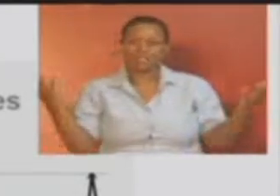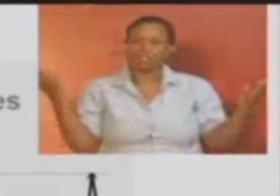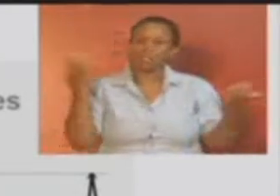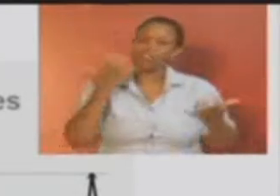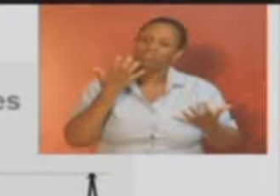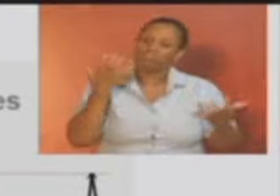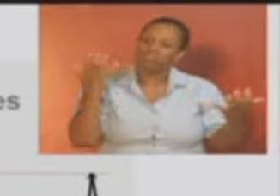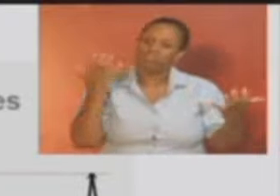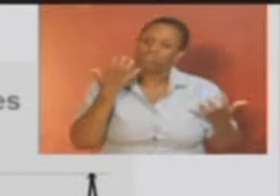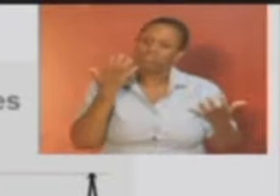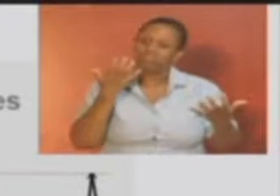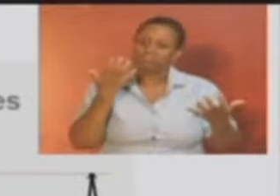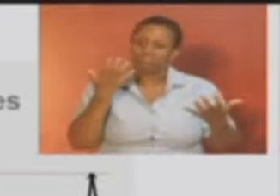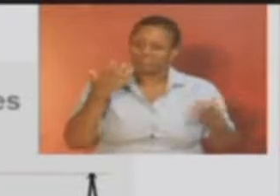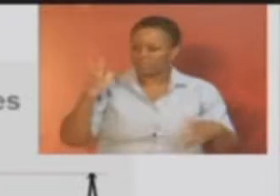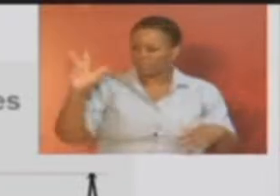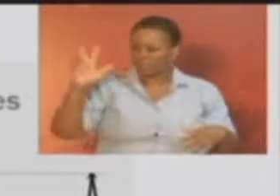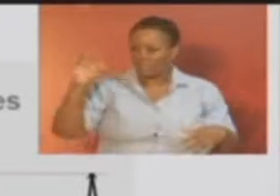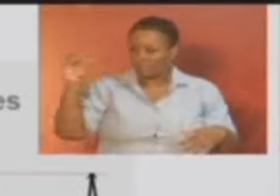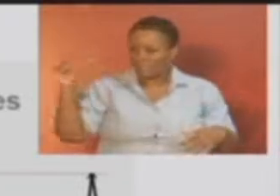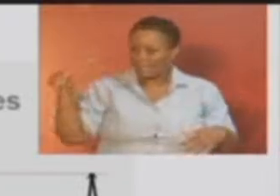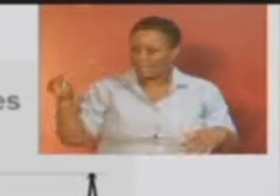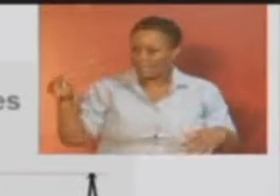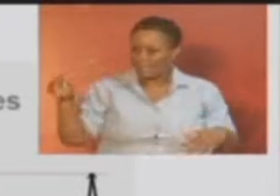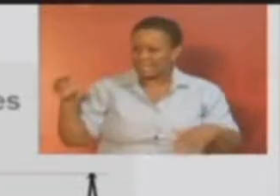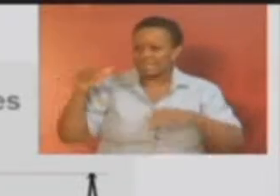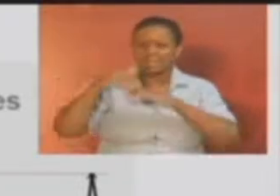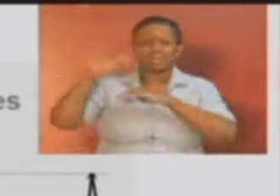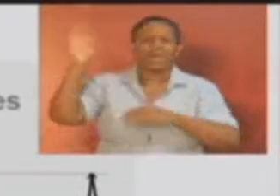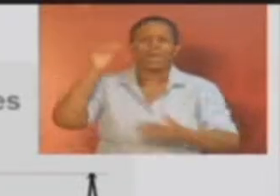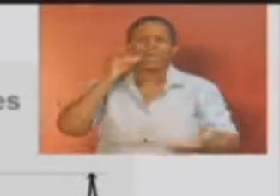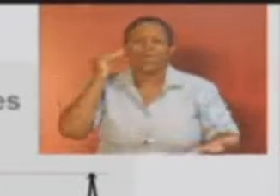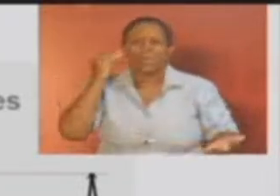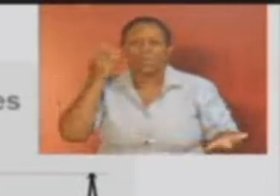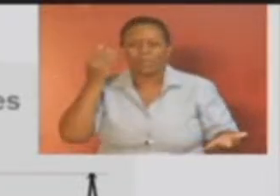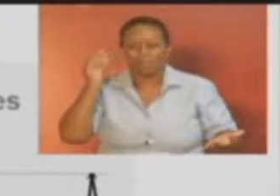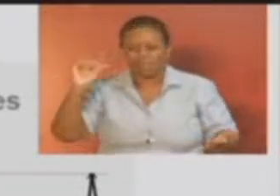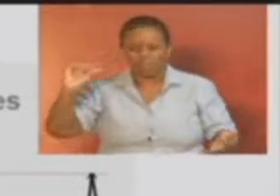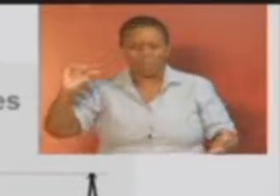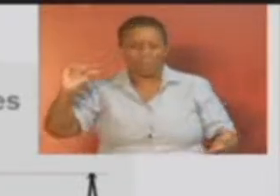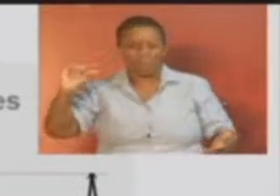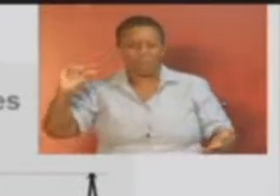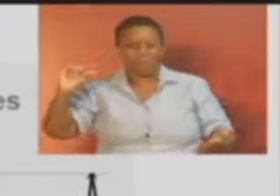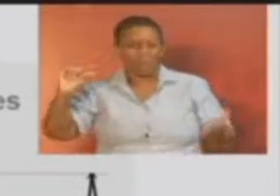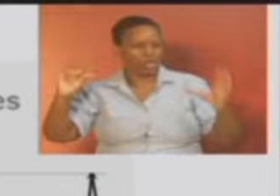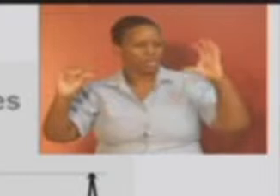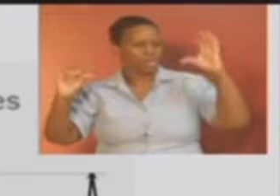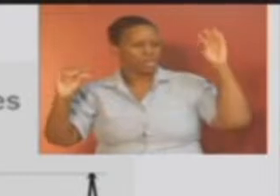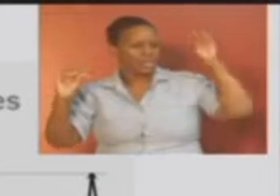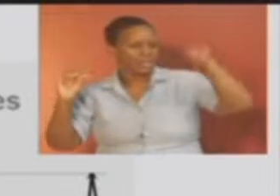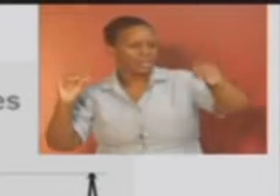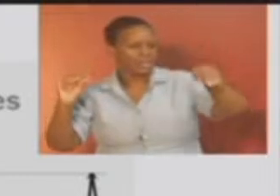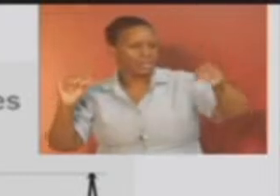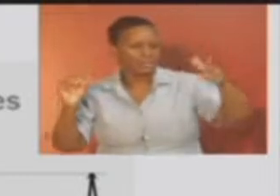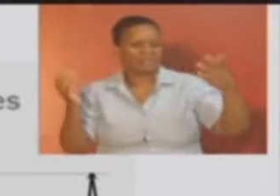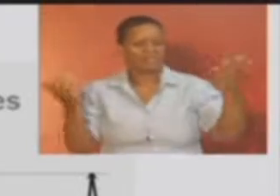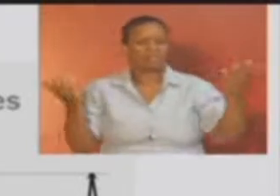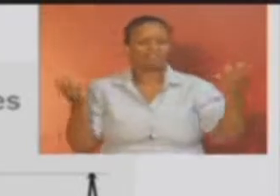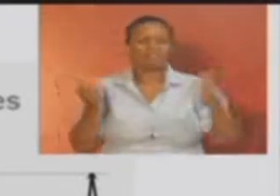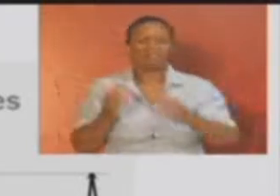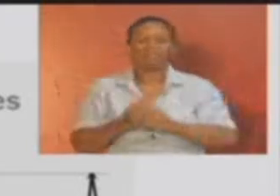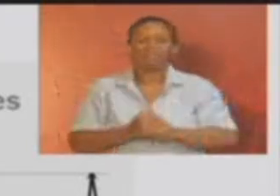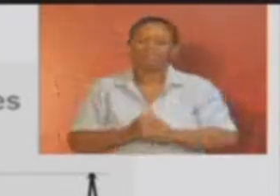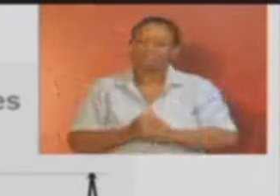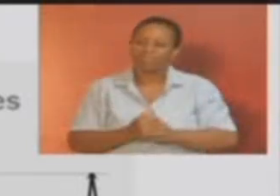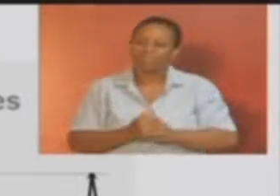discharge. So we are now moving towards 15 per 100. Again, this is tied to the clinical course of the disease and just